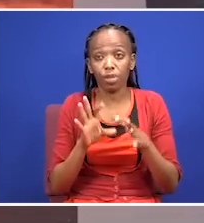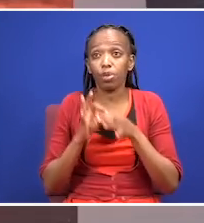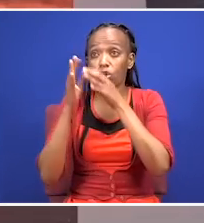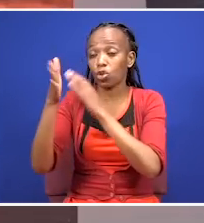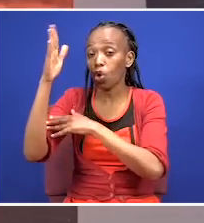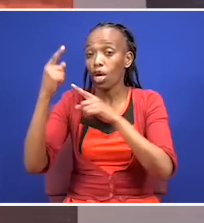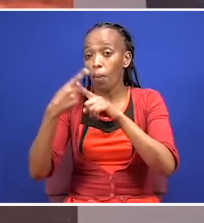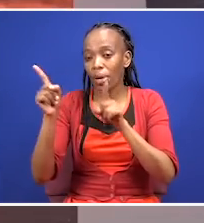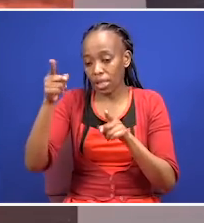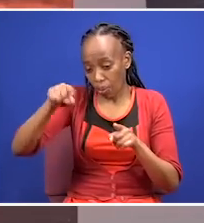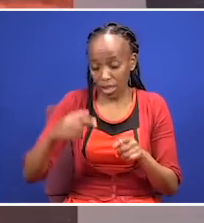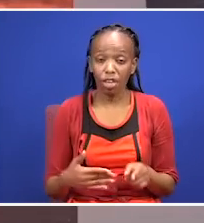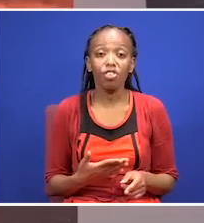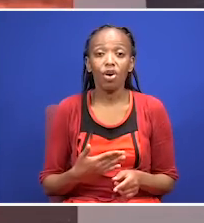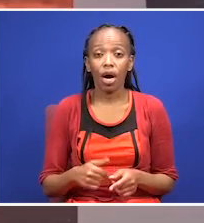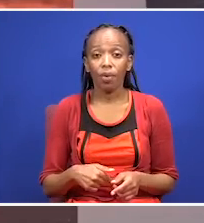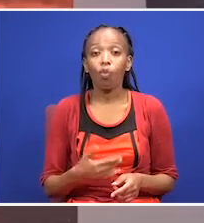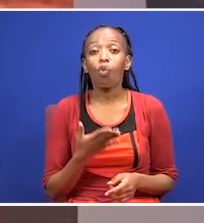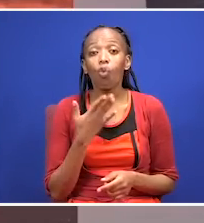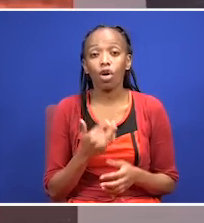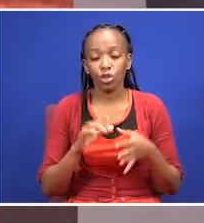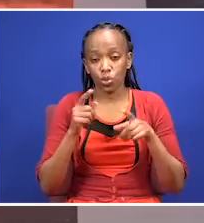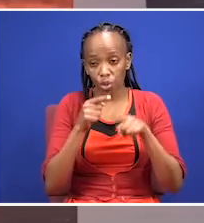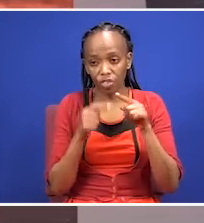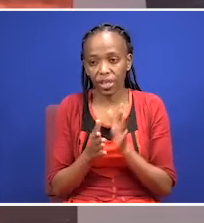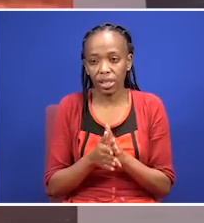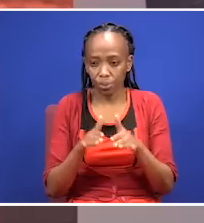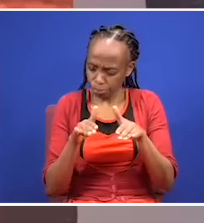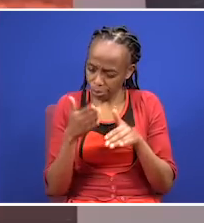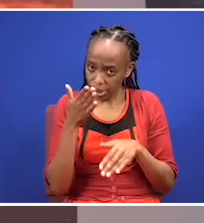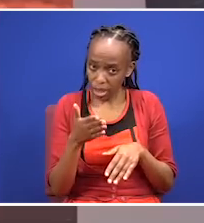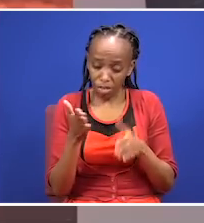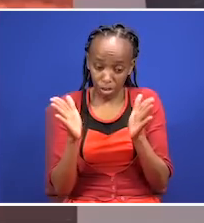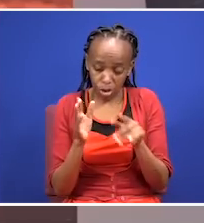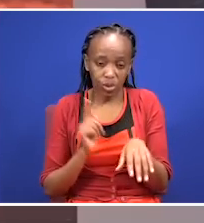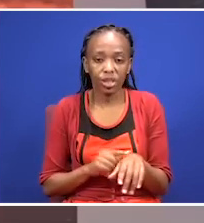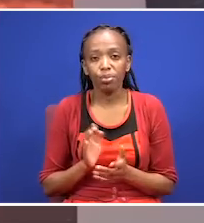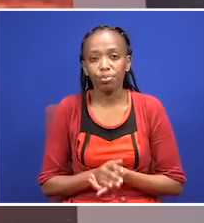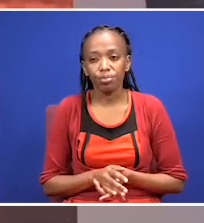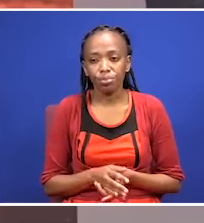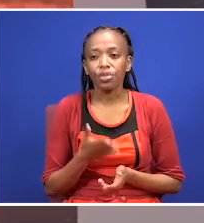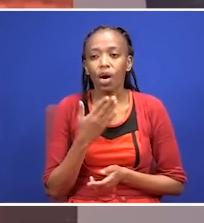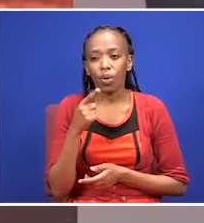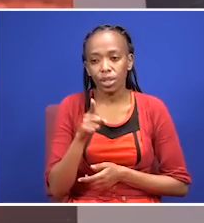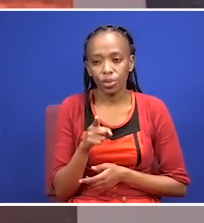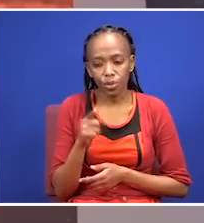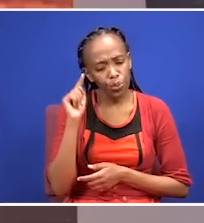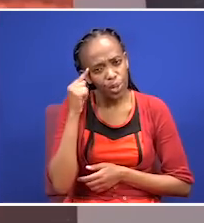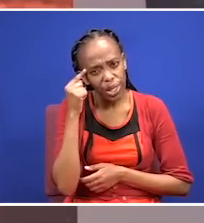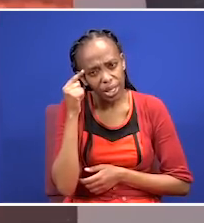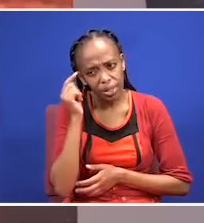revenge against those who have cost us harm let's post here for a moment i would like you to force and